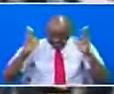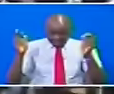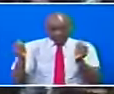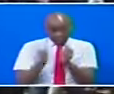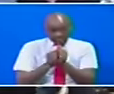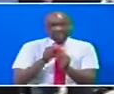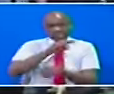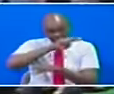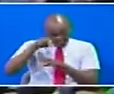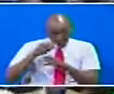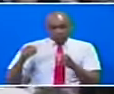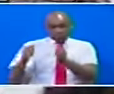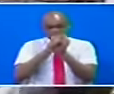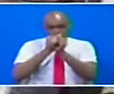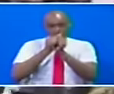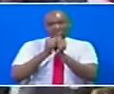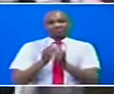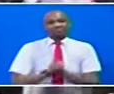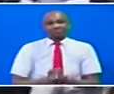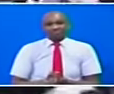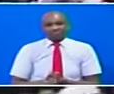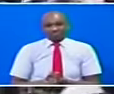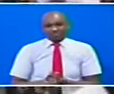the National Super Alliance.